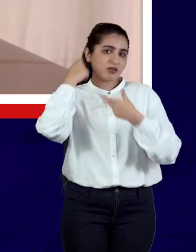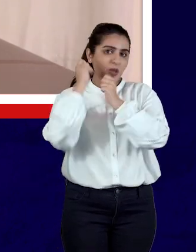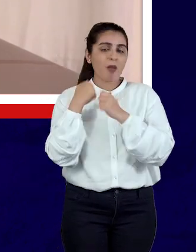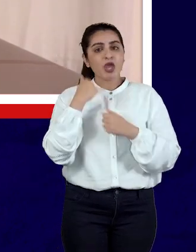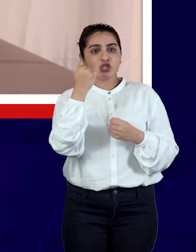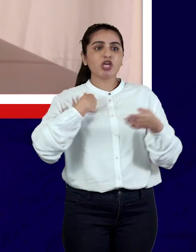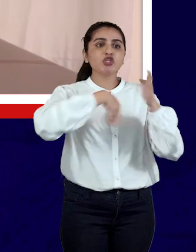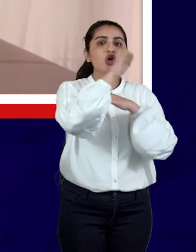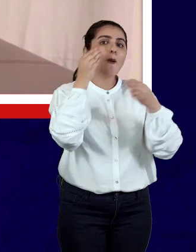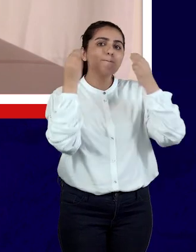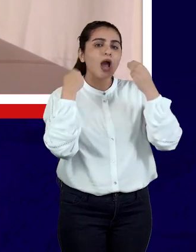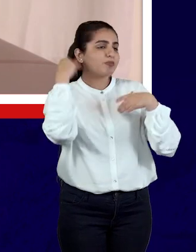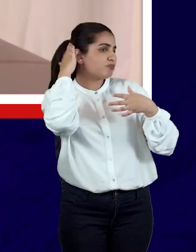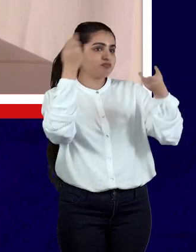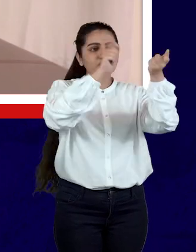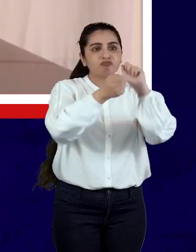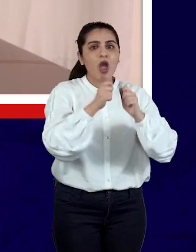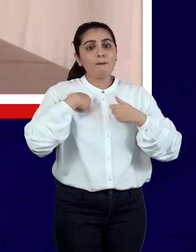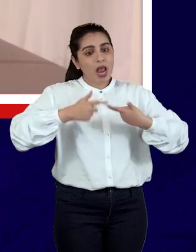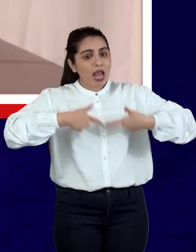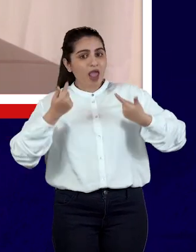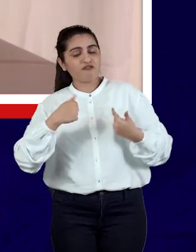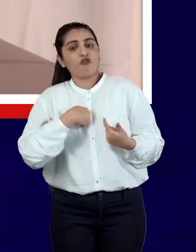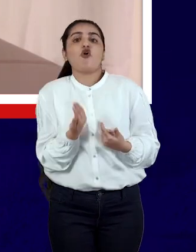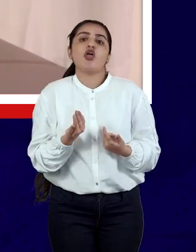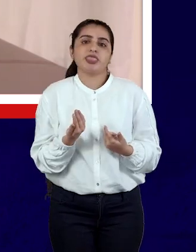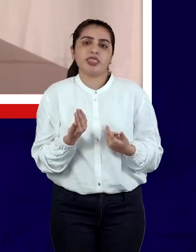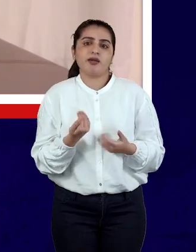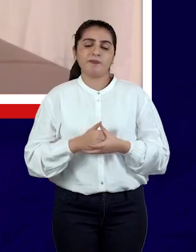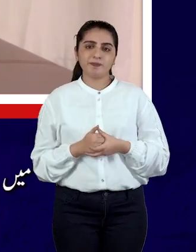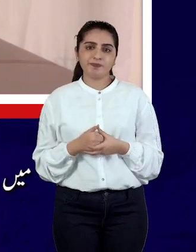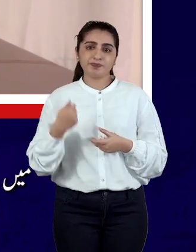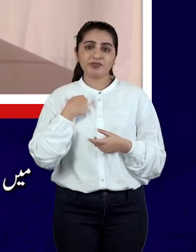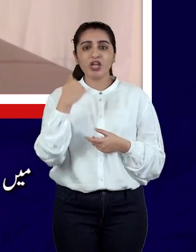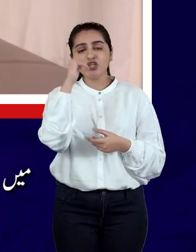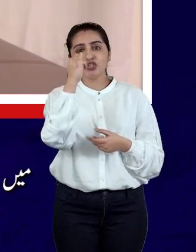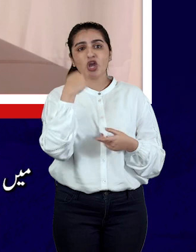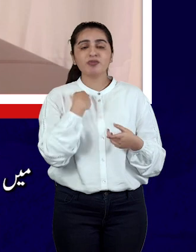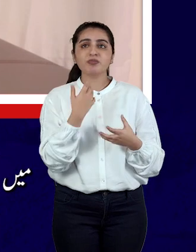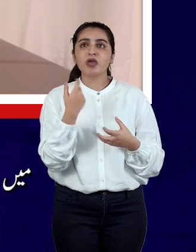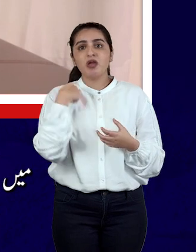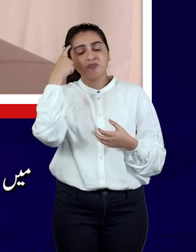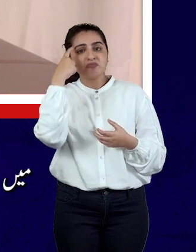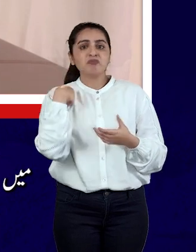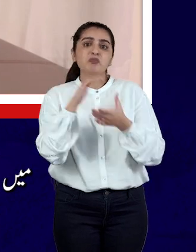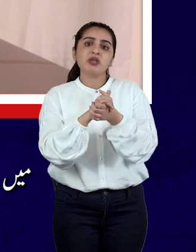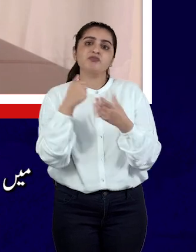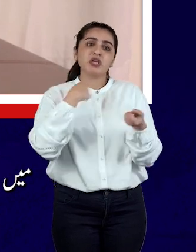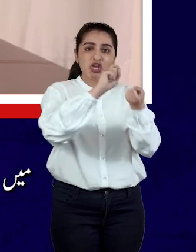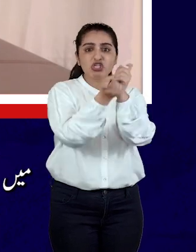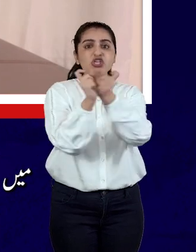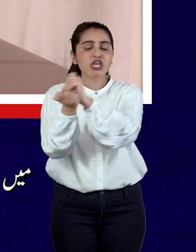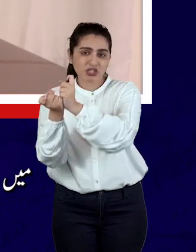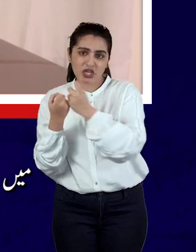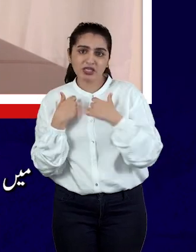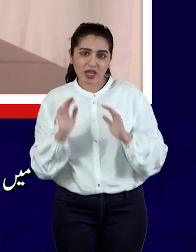I could be a hairdresser and I could make a life for myself. I just hope that I'm able to make that change and I'm